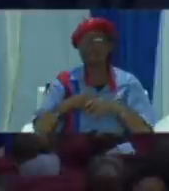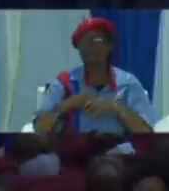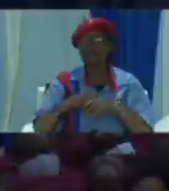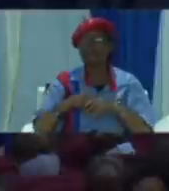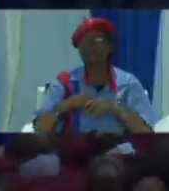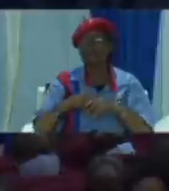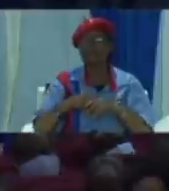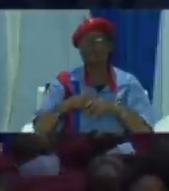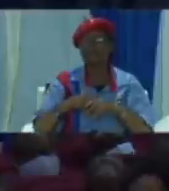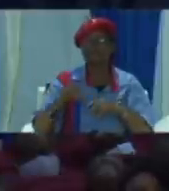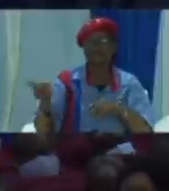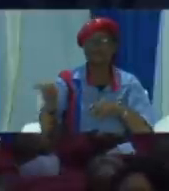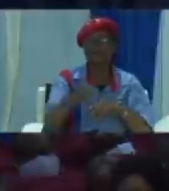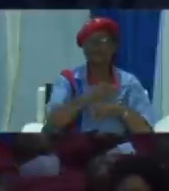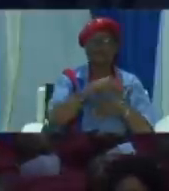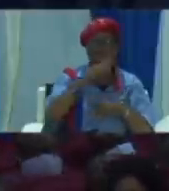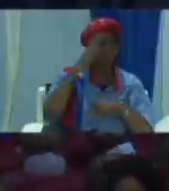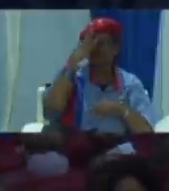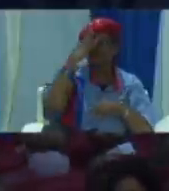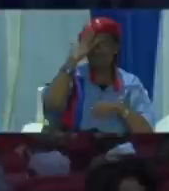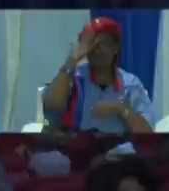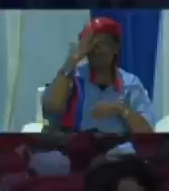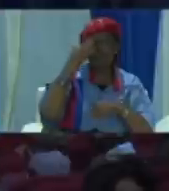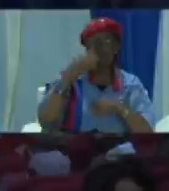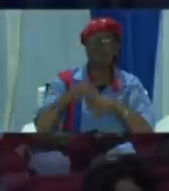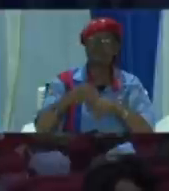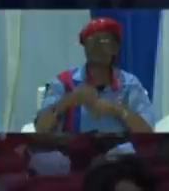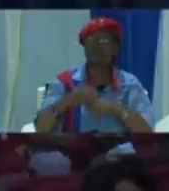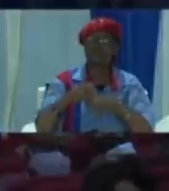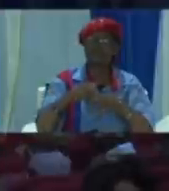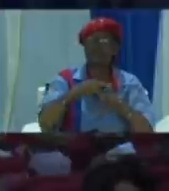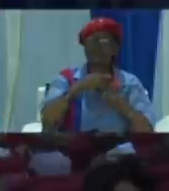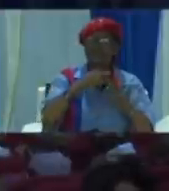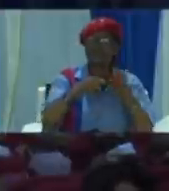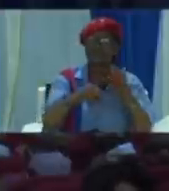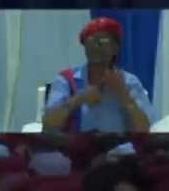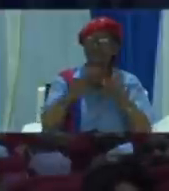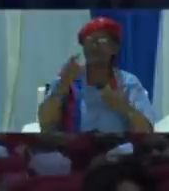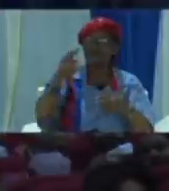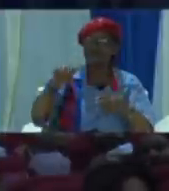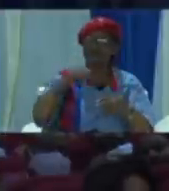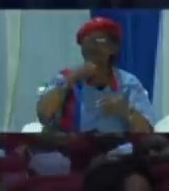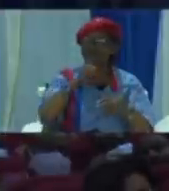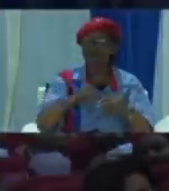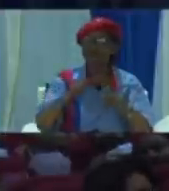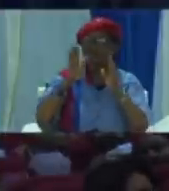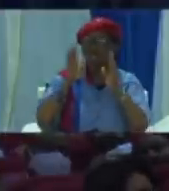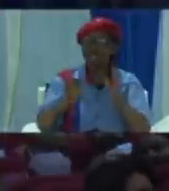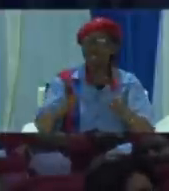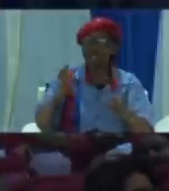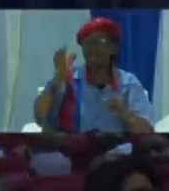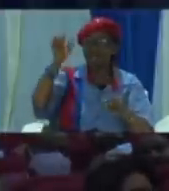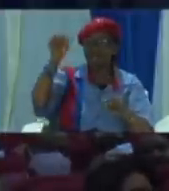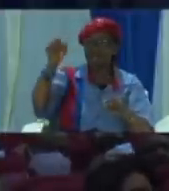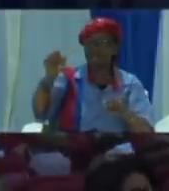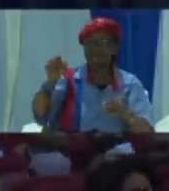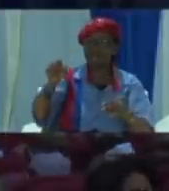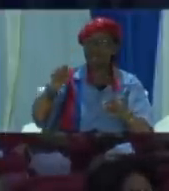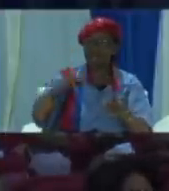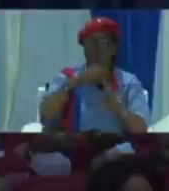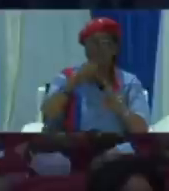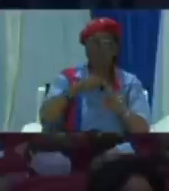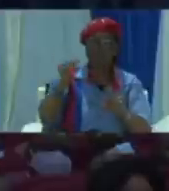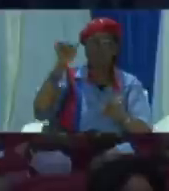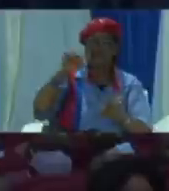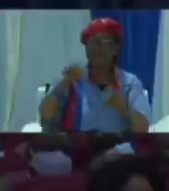You know, I'm among the elders, laarin awon agba, when they want to say